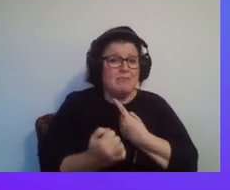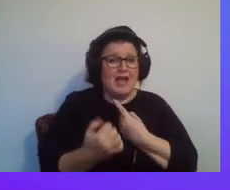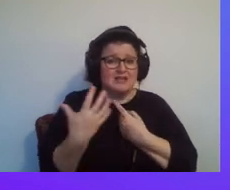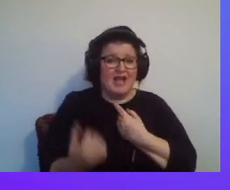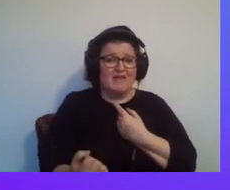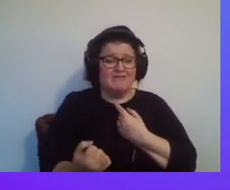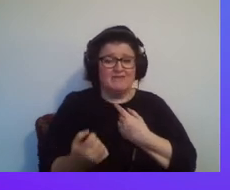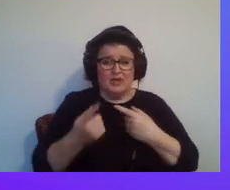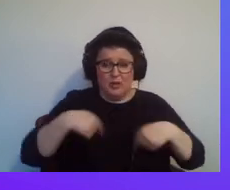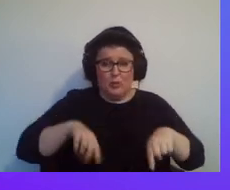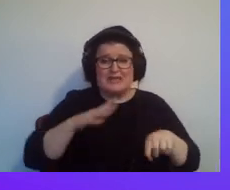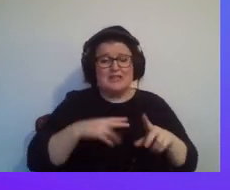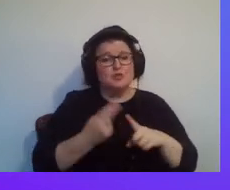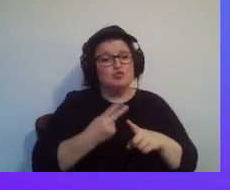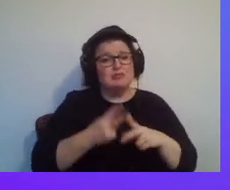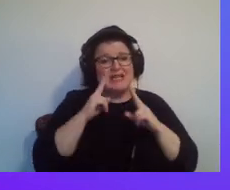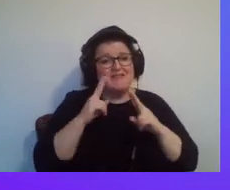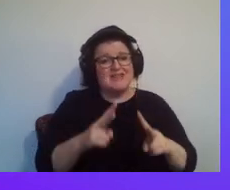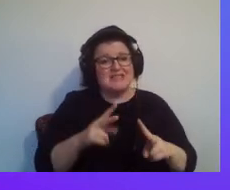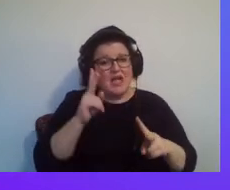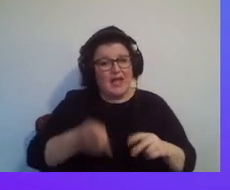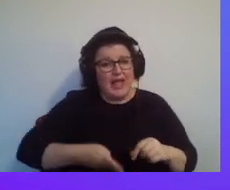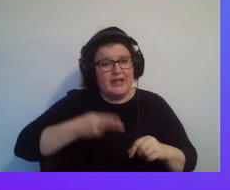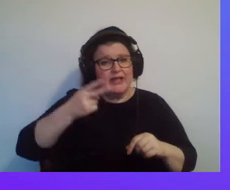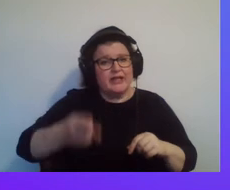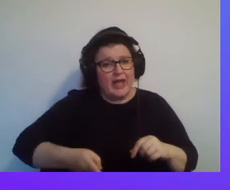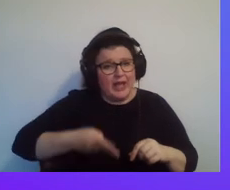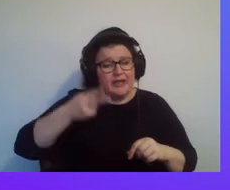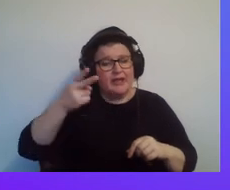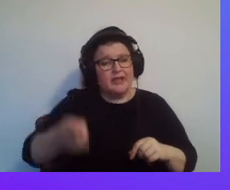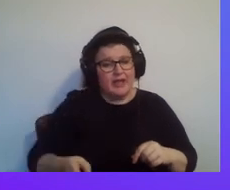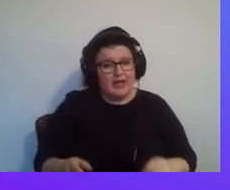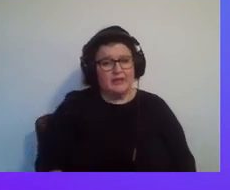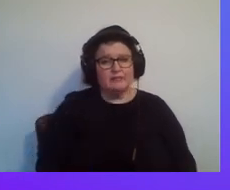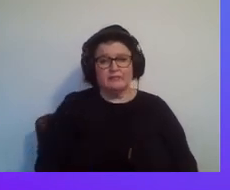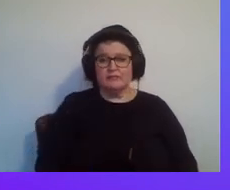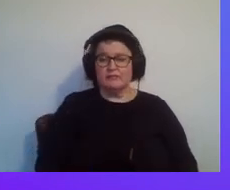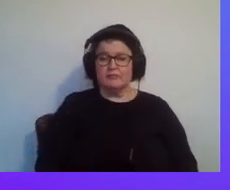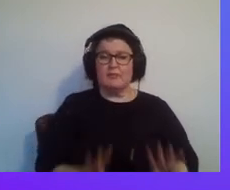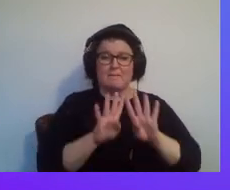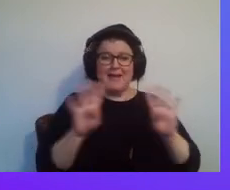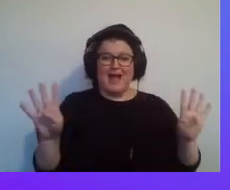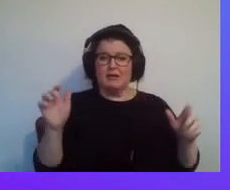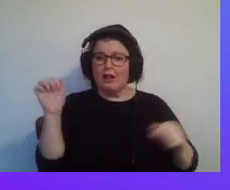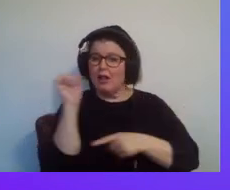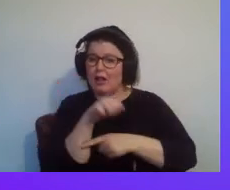to be revisiting this again and again. I can see a lot of the panel nodding about